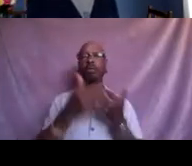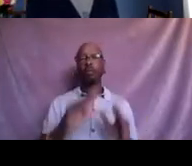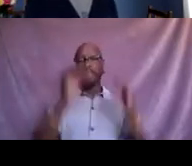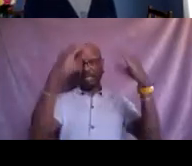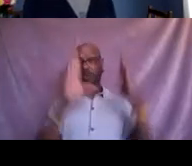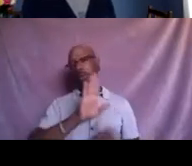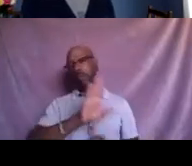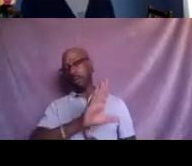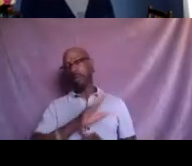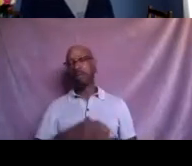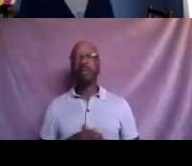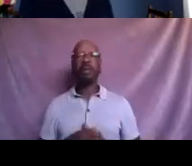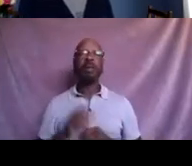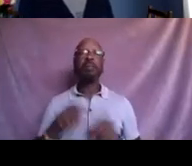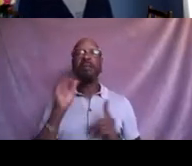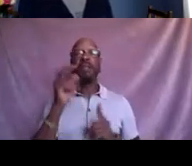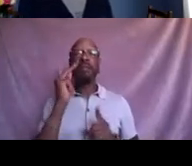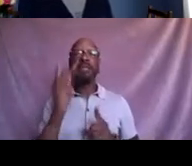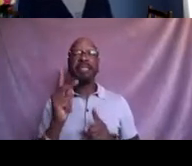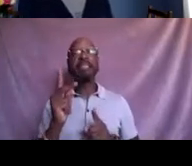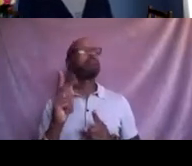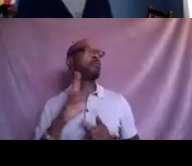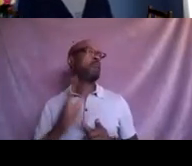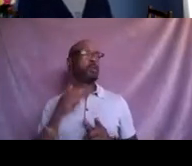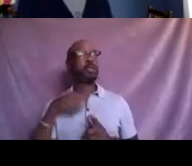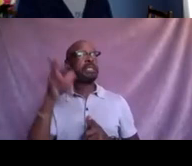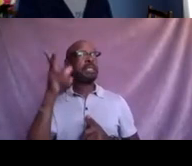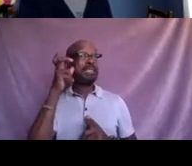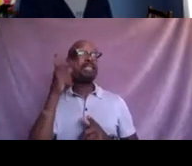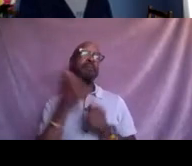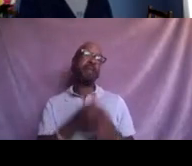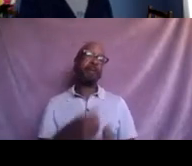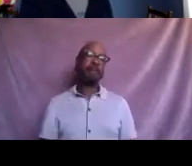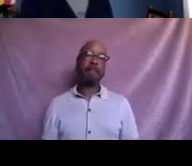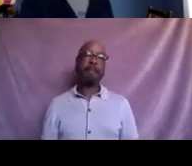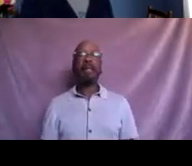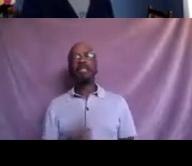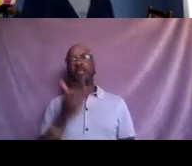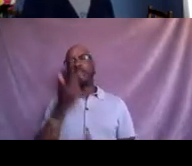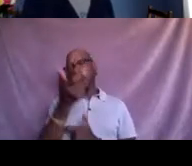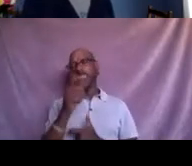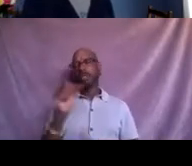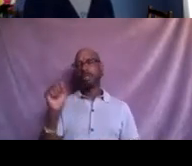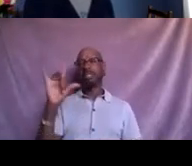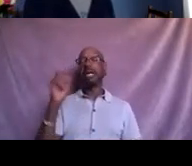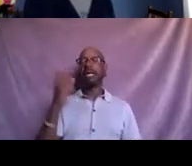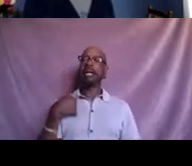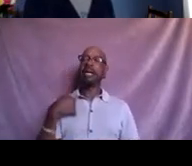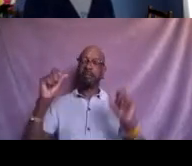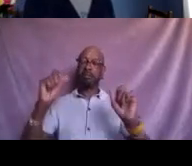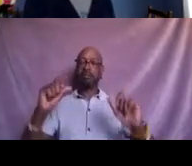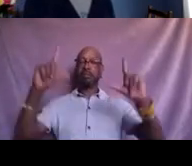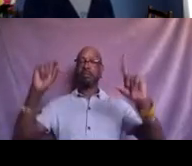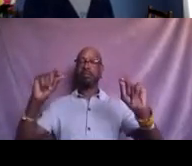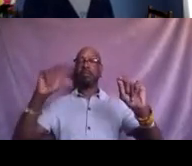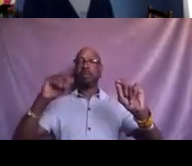that create class, you'll be okay. You can just listen and follow along and kind of watch my slides. I've got screenshots of everything. But if you see